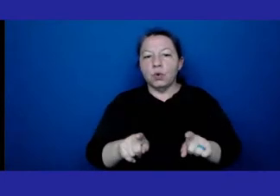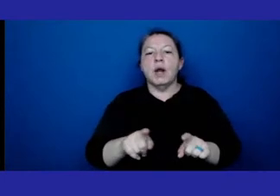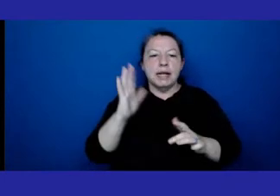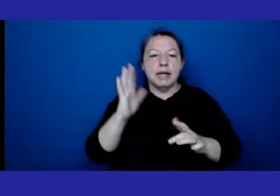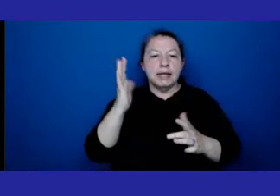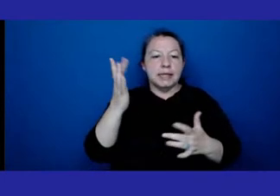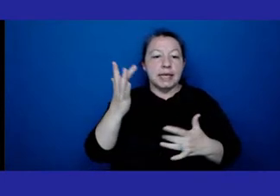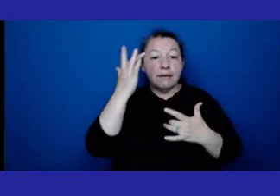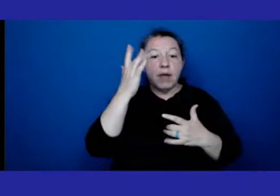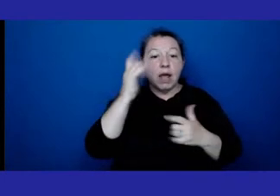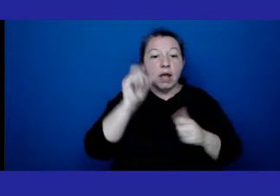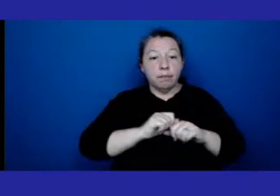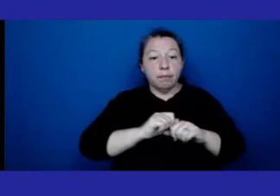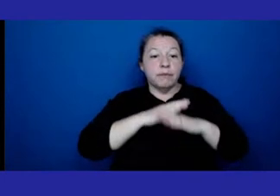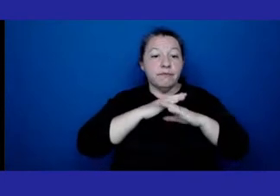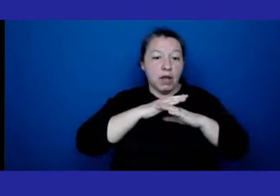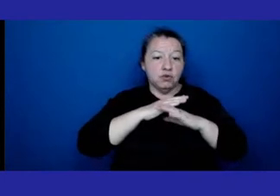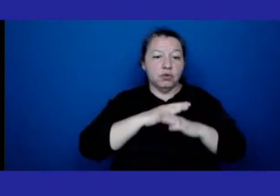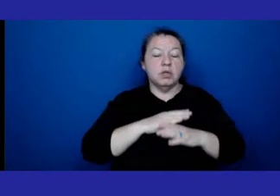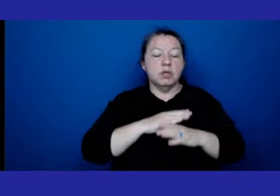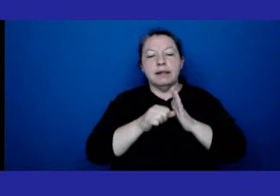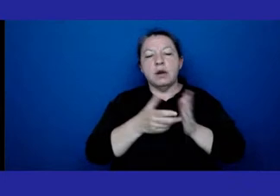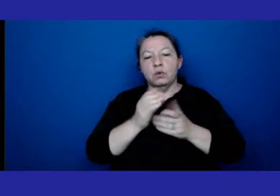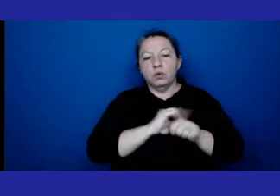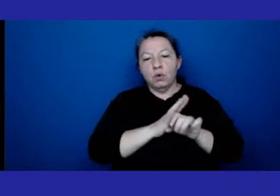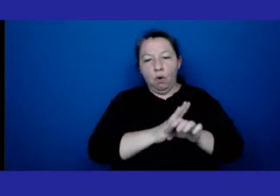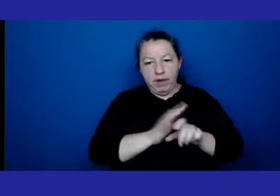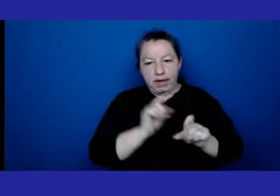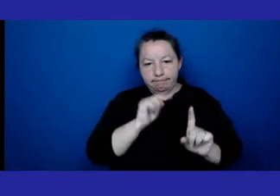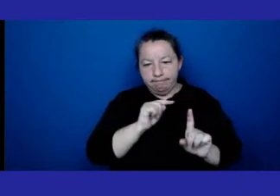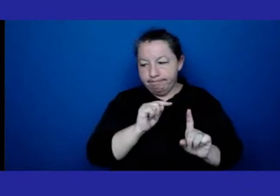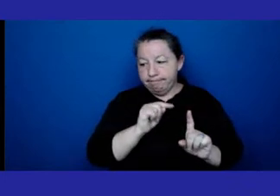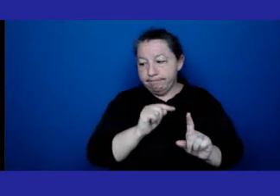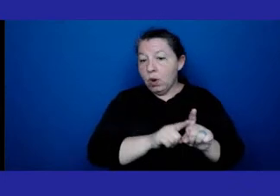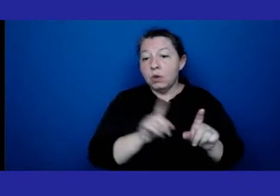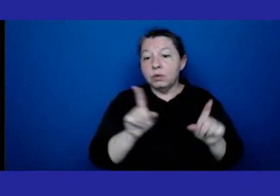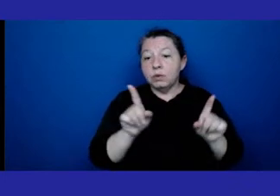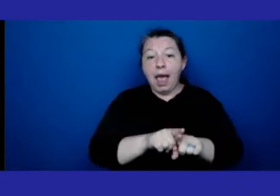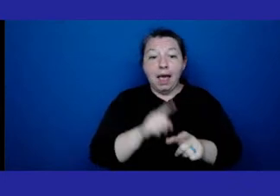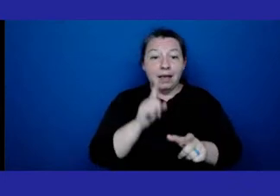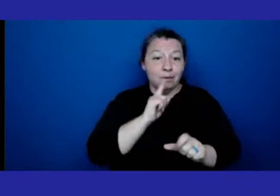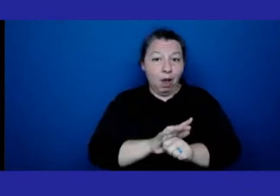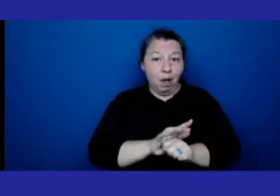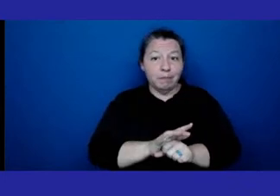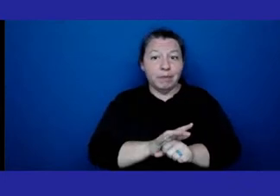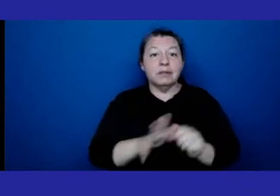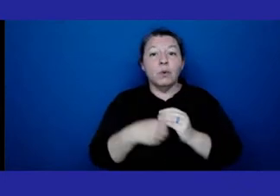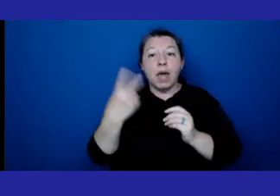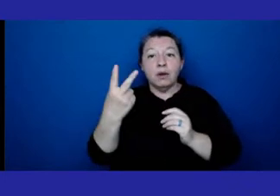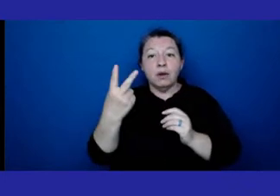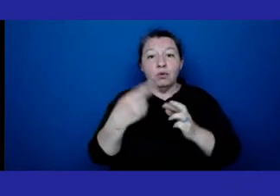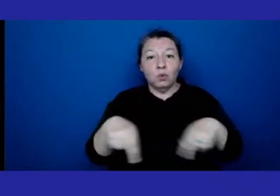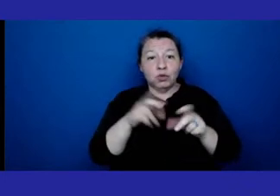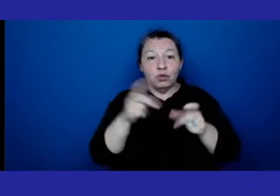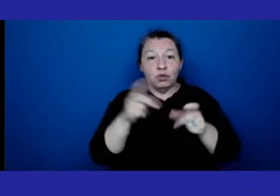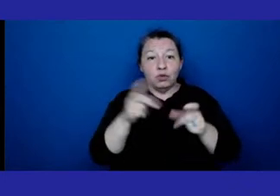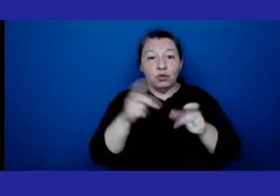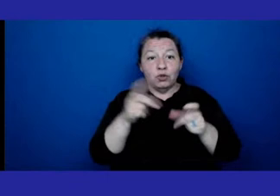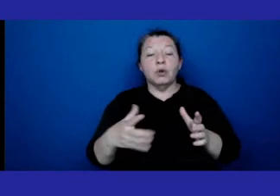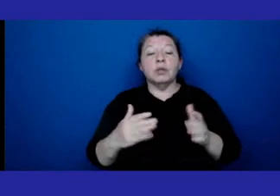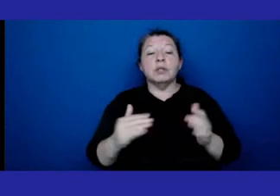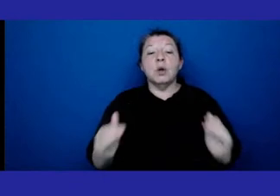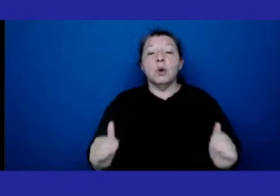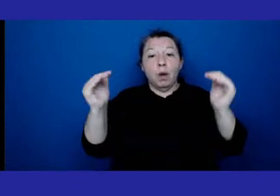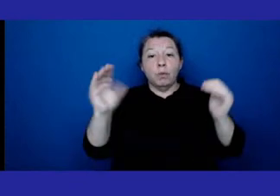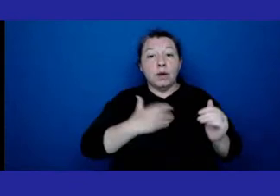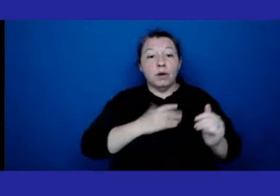prevention highlighting with COVID. We also, as promised, added 2 regional directors, upgraded our